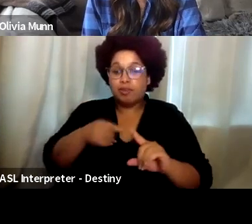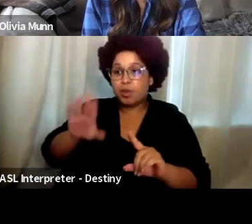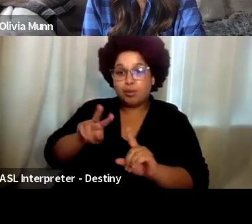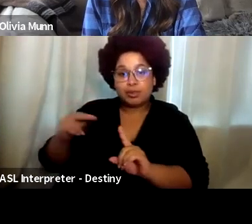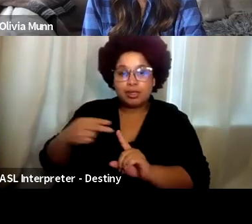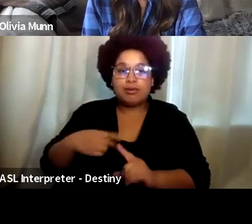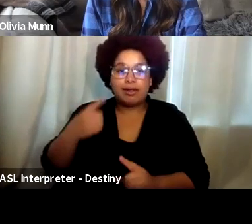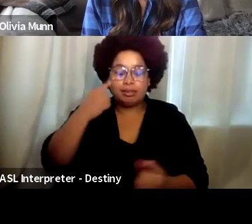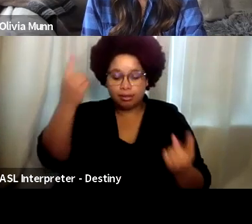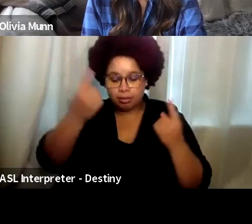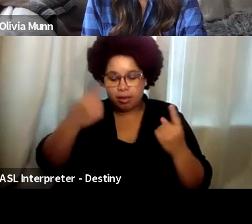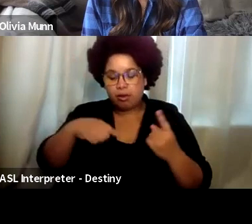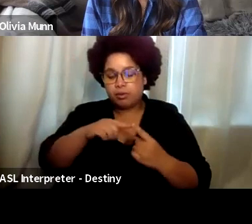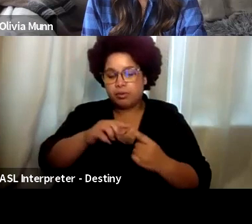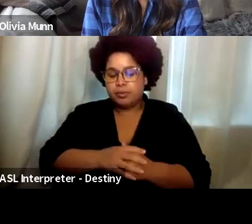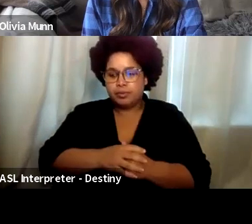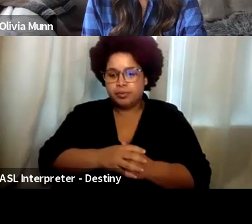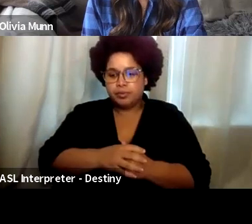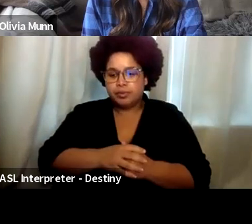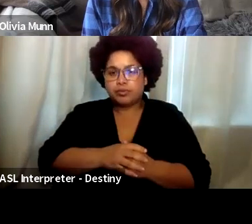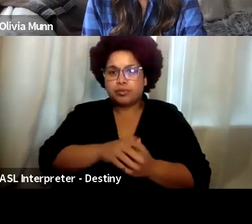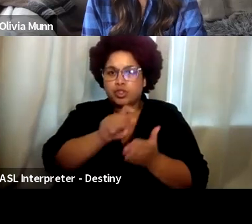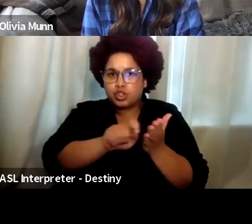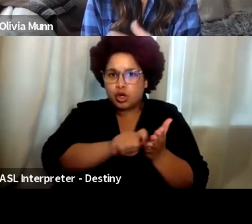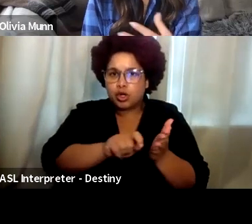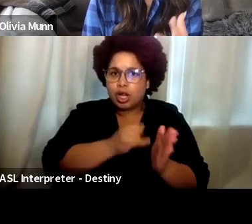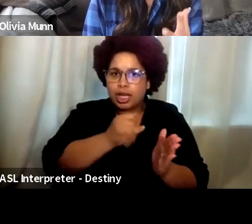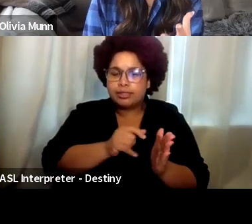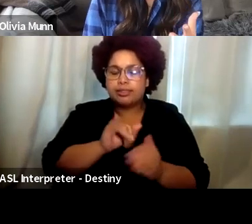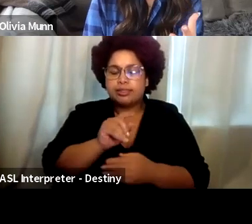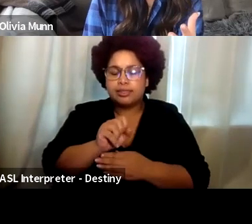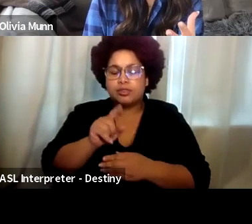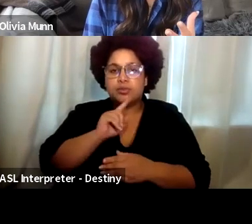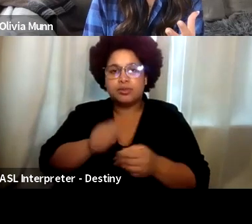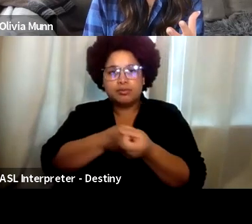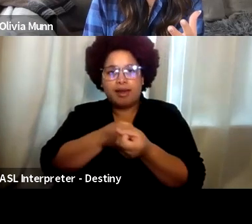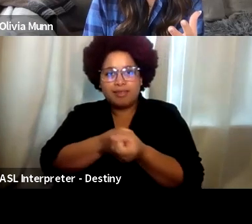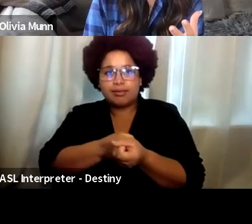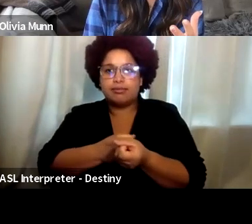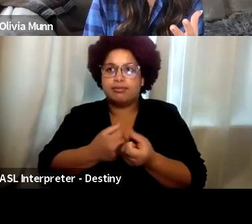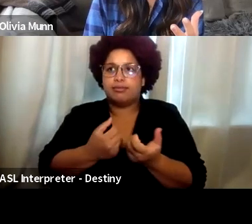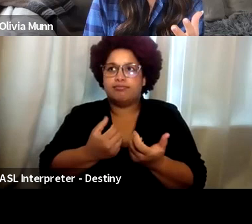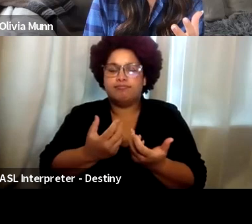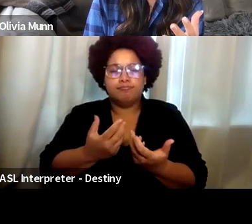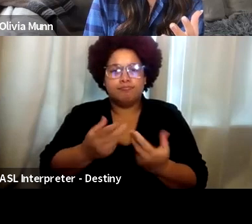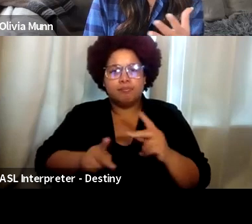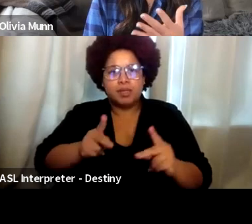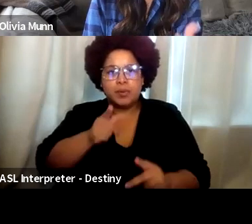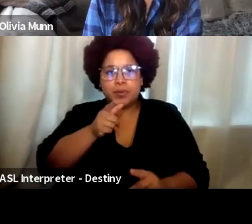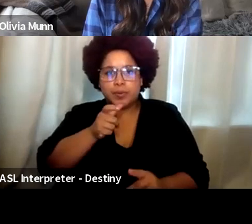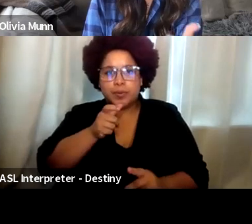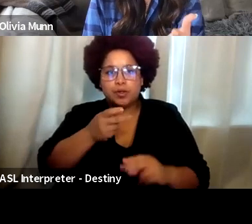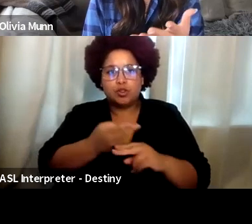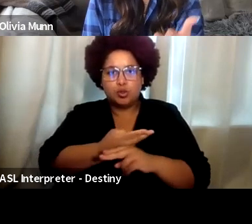because I do think about the journalists a lot. I mean, as advocates and people who are using